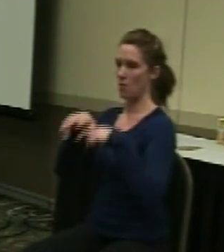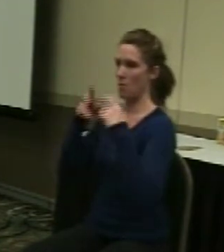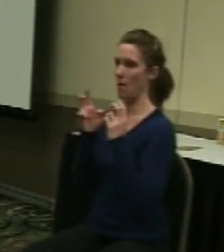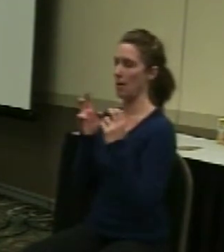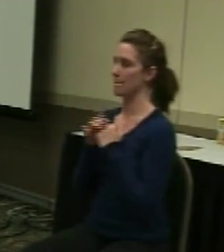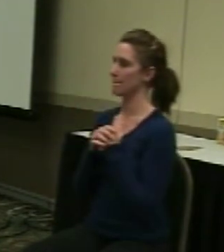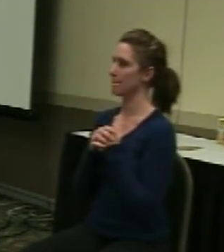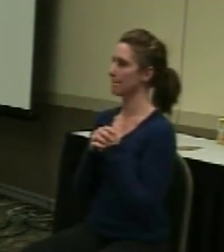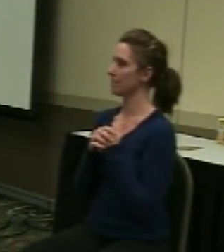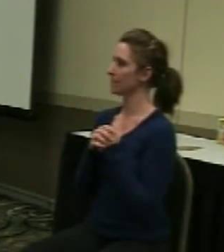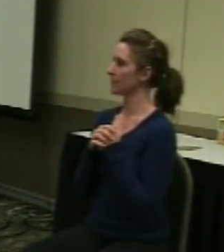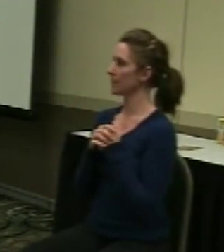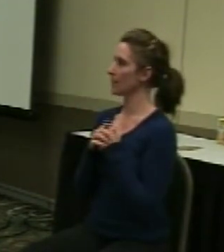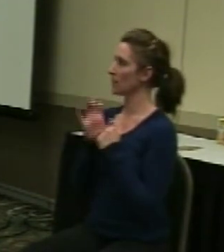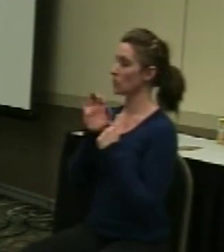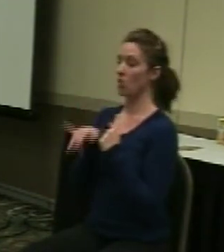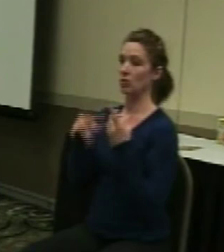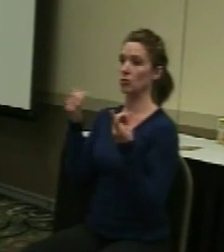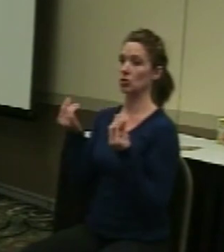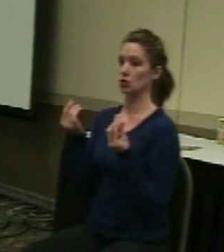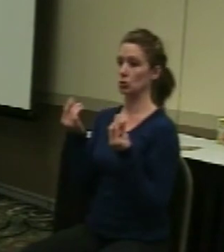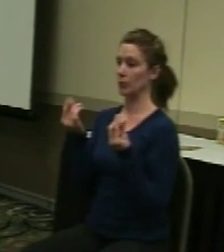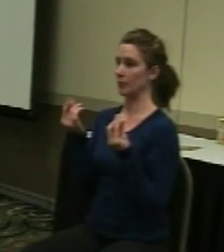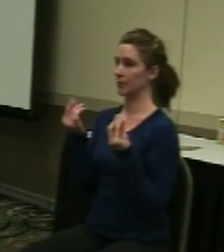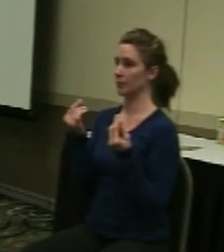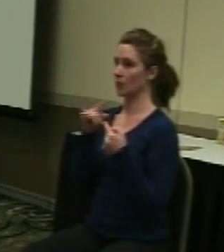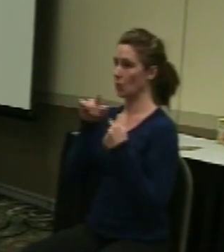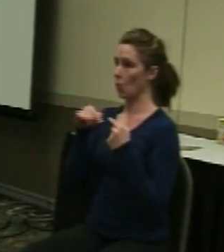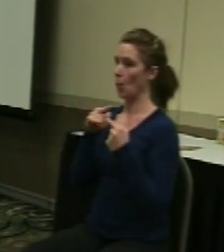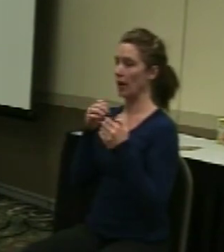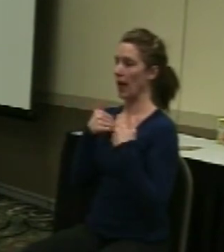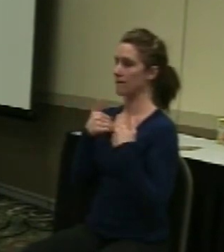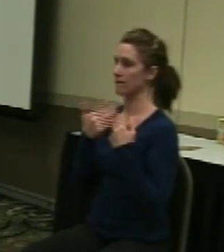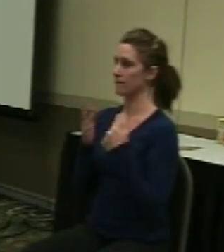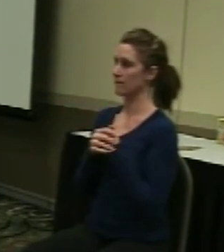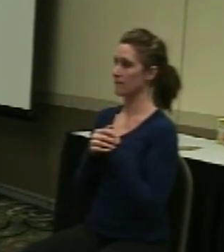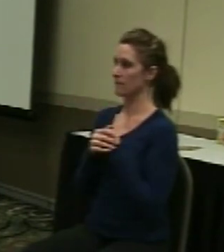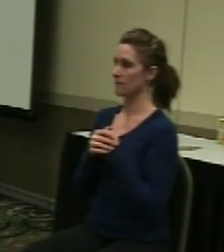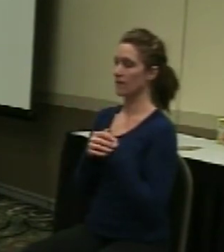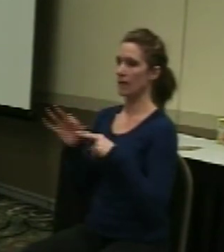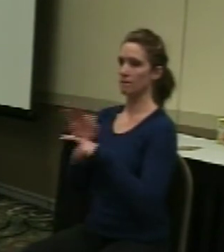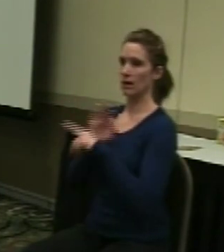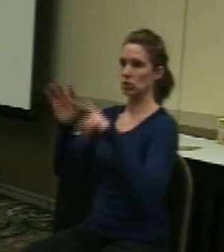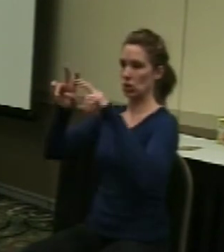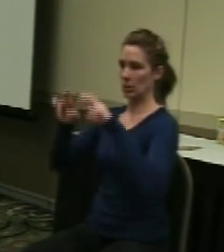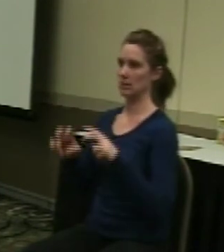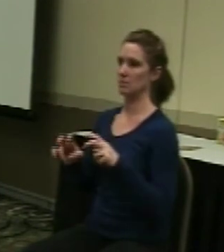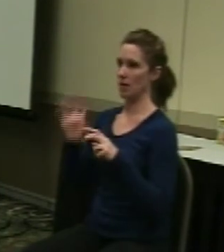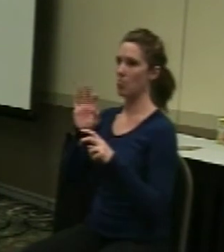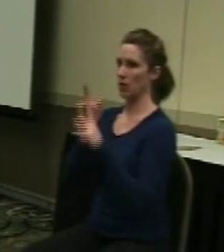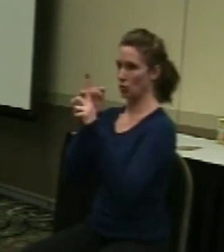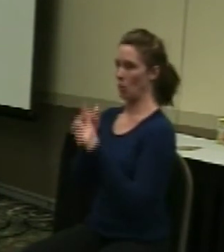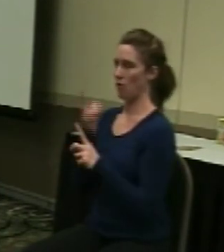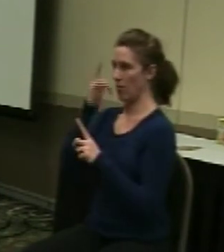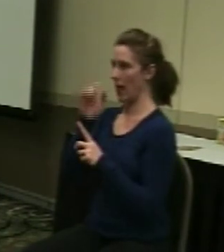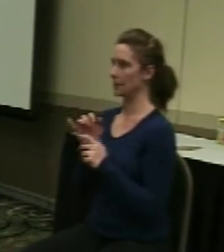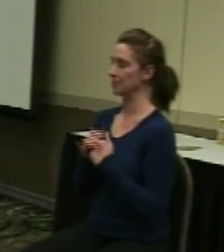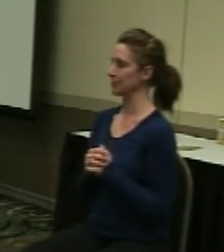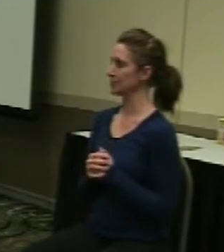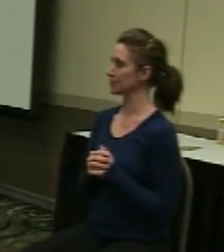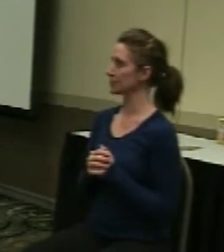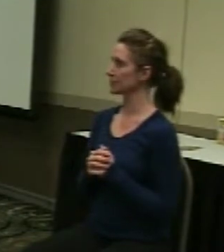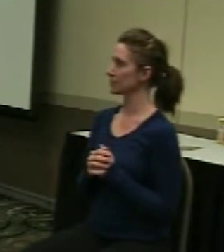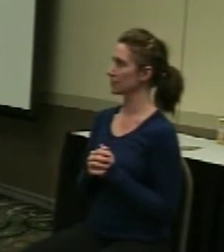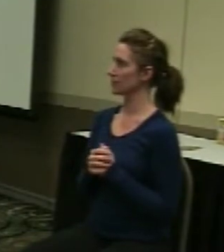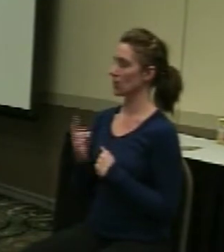So that's what you're doing when you're conducting the functional assessment. So thus, we get